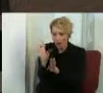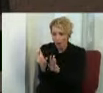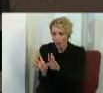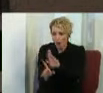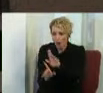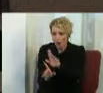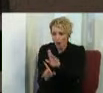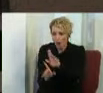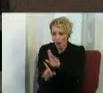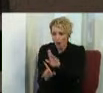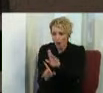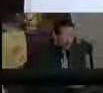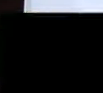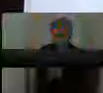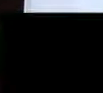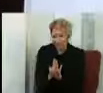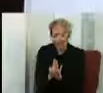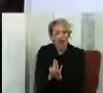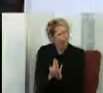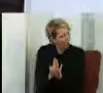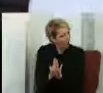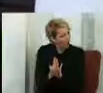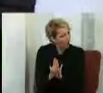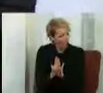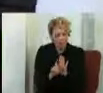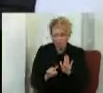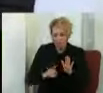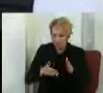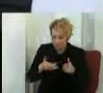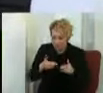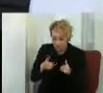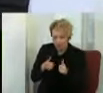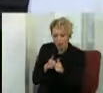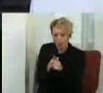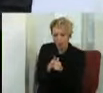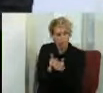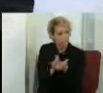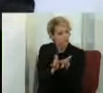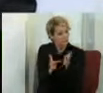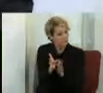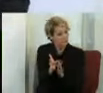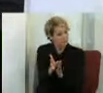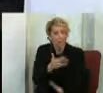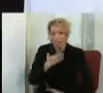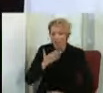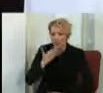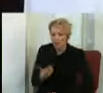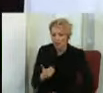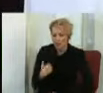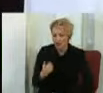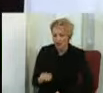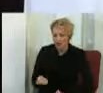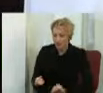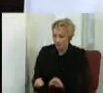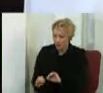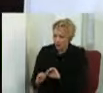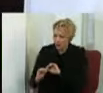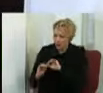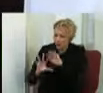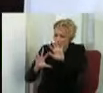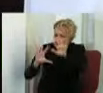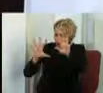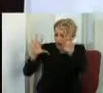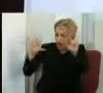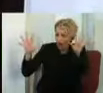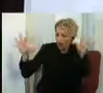those who are in the ways of Jesus. Thank you that we have that clear demonstration of those who